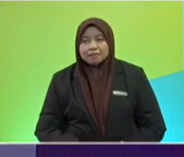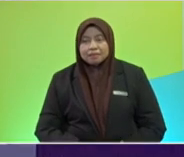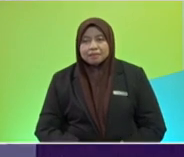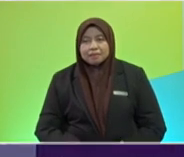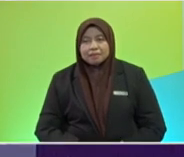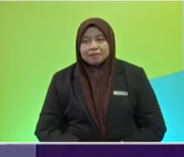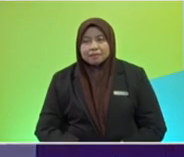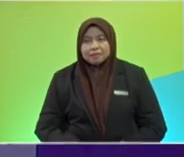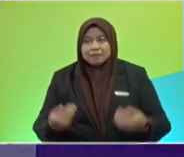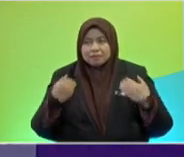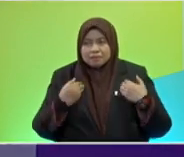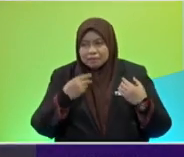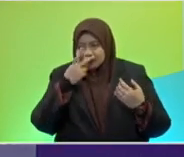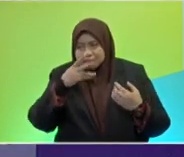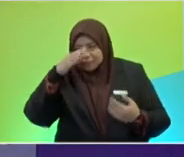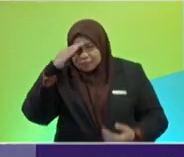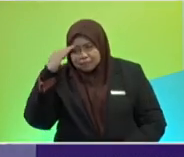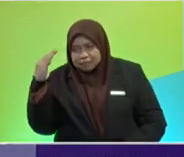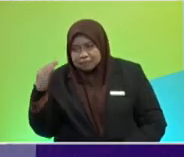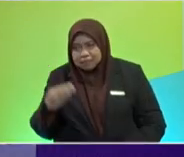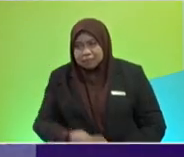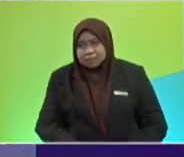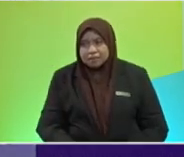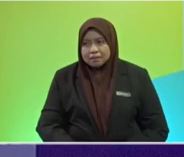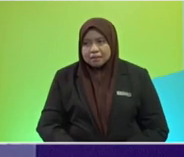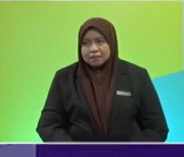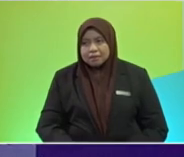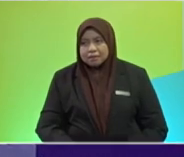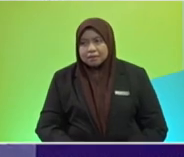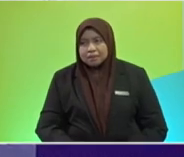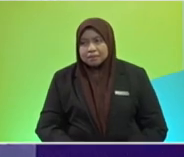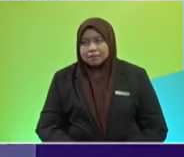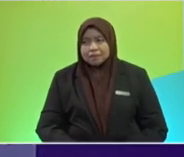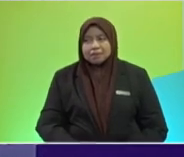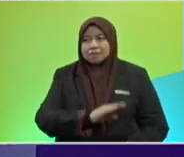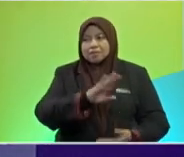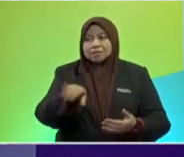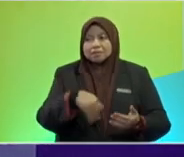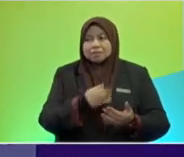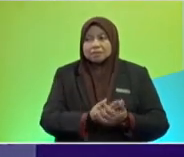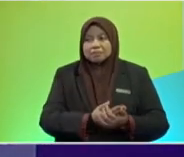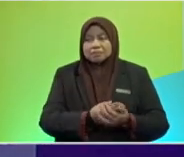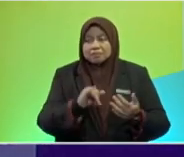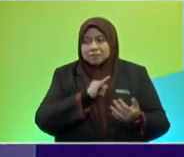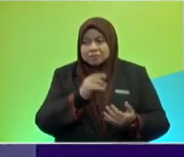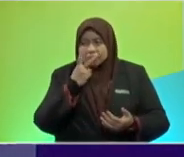Aha! Is there any shadow actually? Okay, can you see? All I can see is